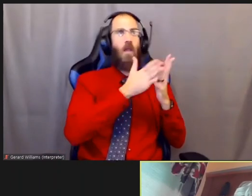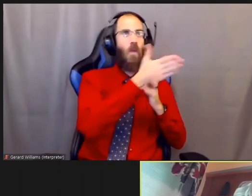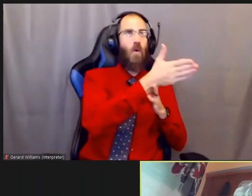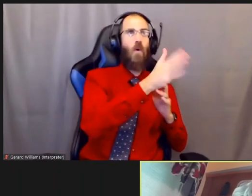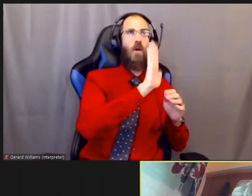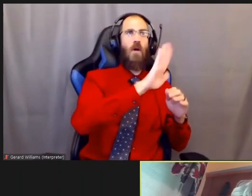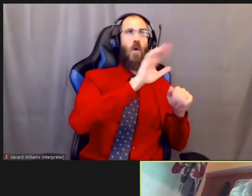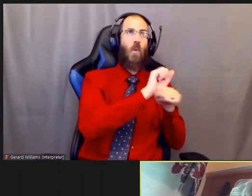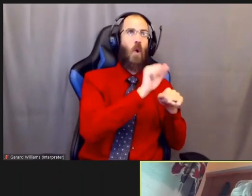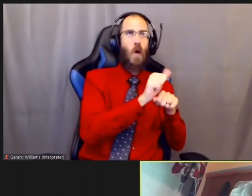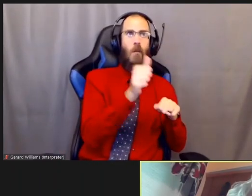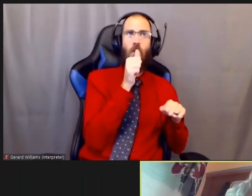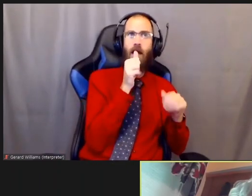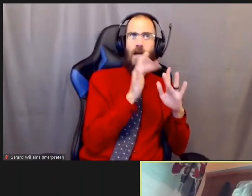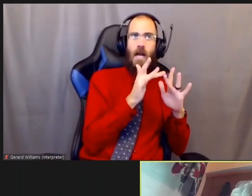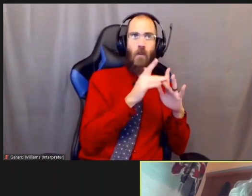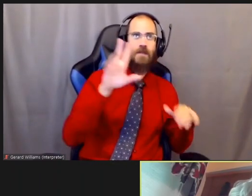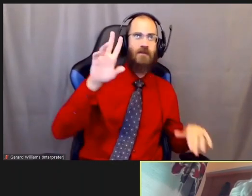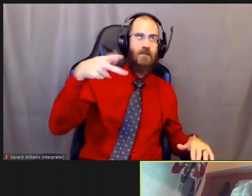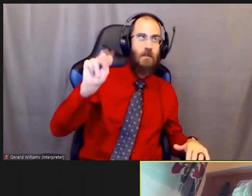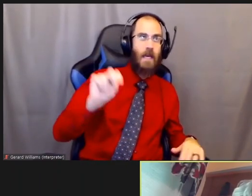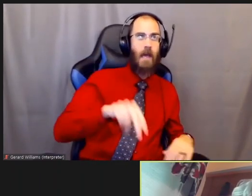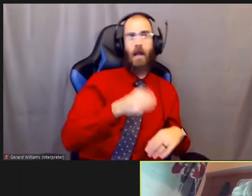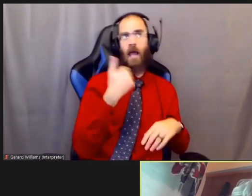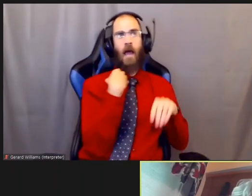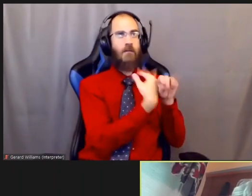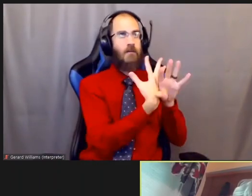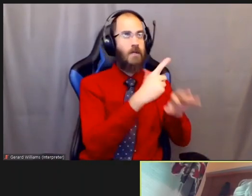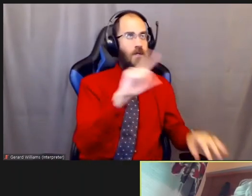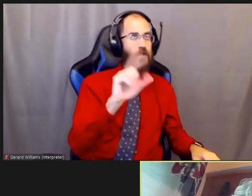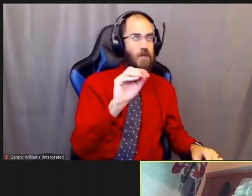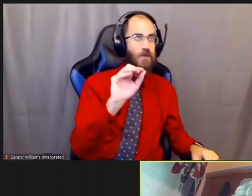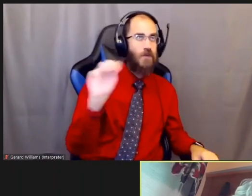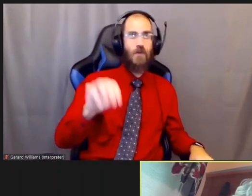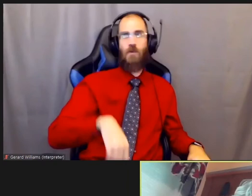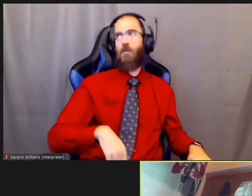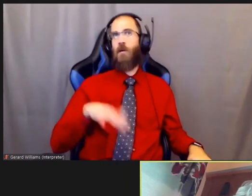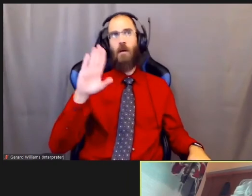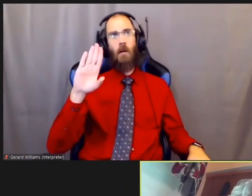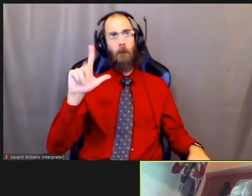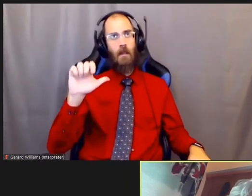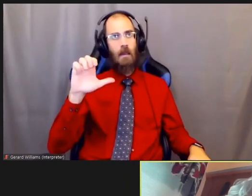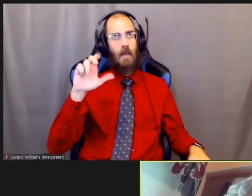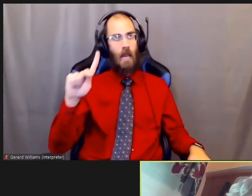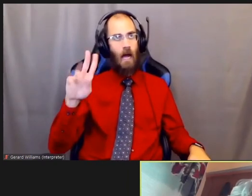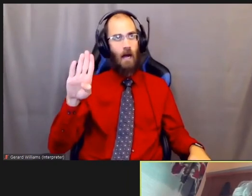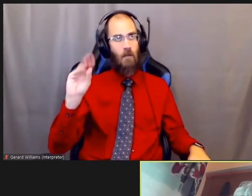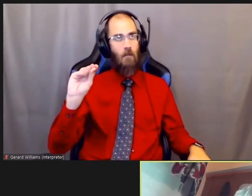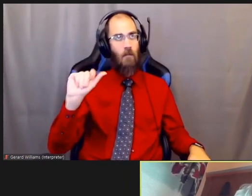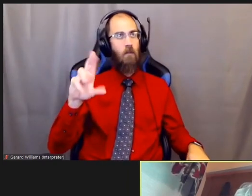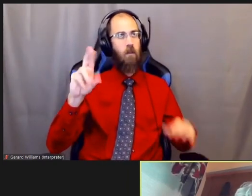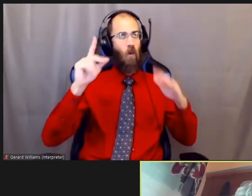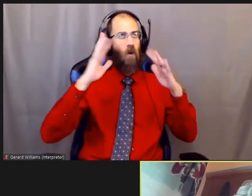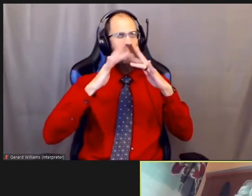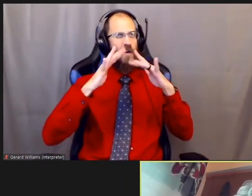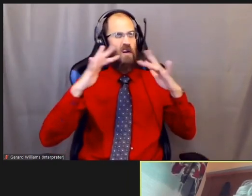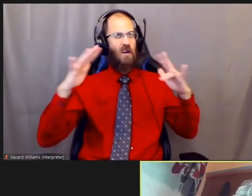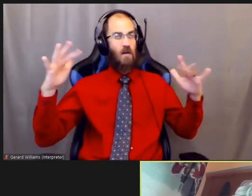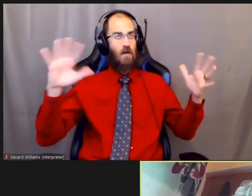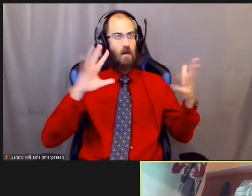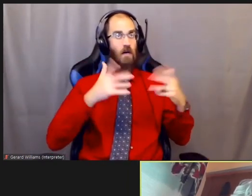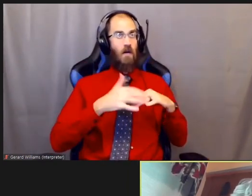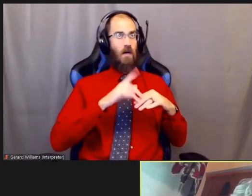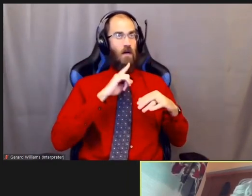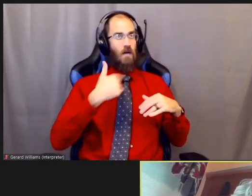and Zoom meetings and Blackboard and all the other things that need to be done. And the